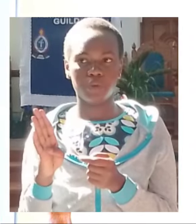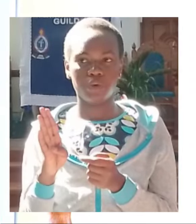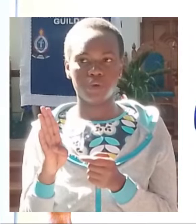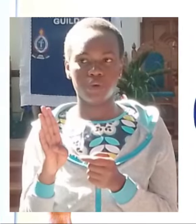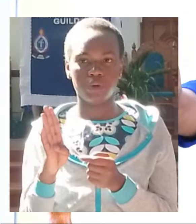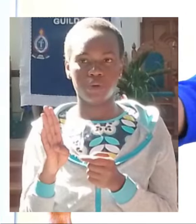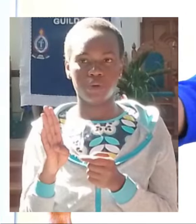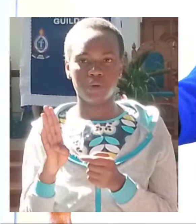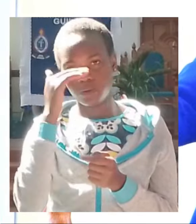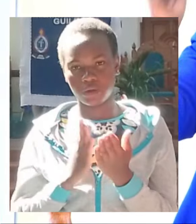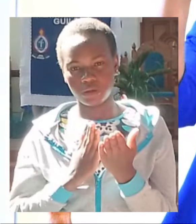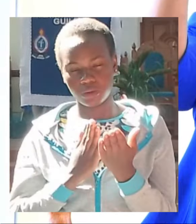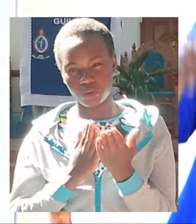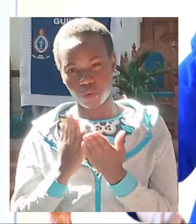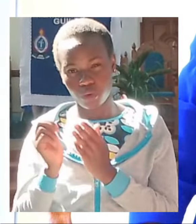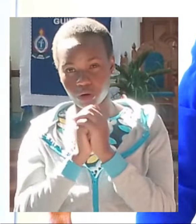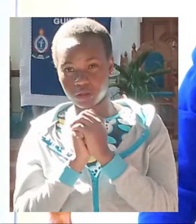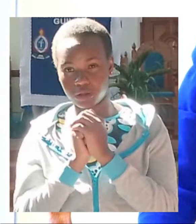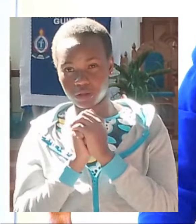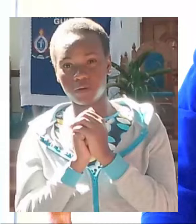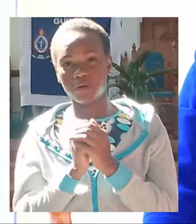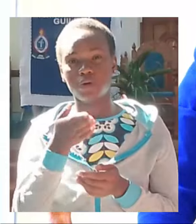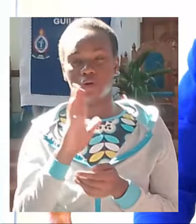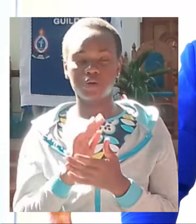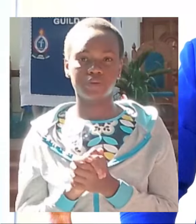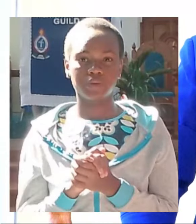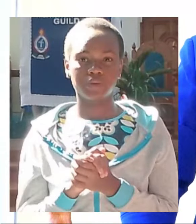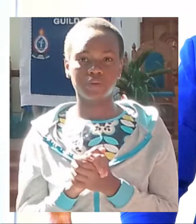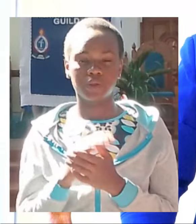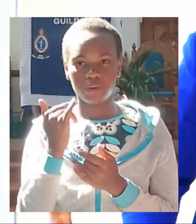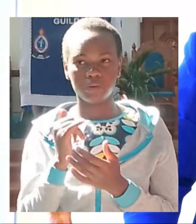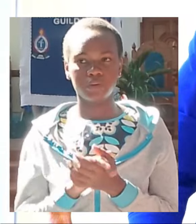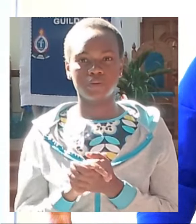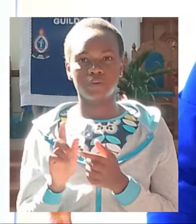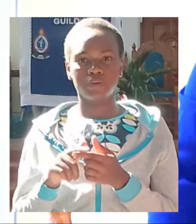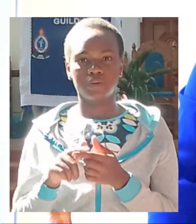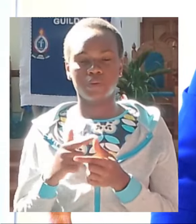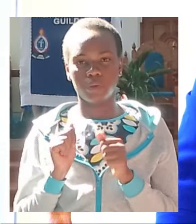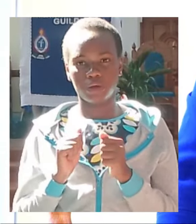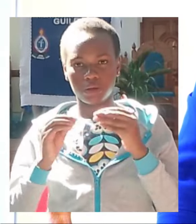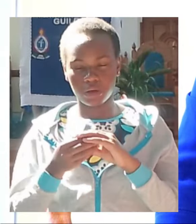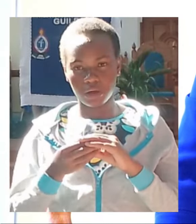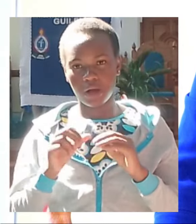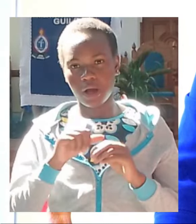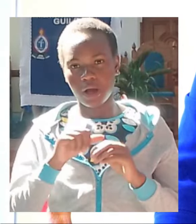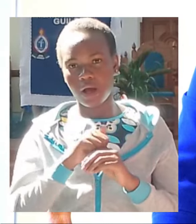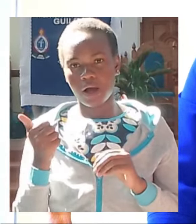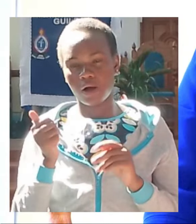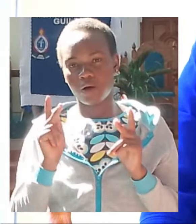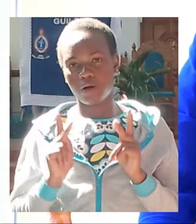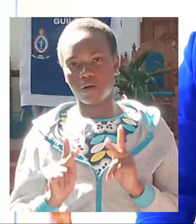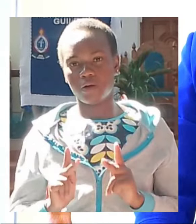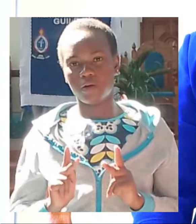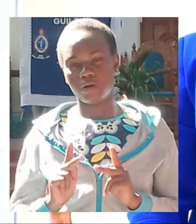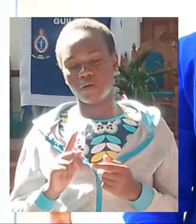shall never worship another god. Why have we created other gods for ourselves?